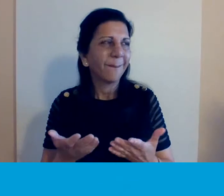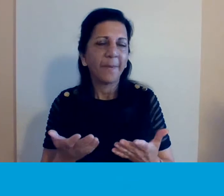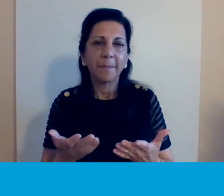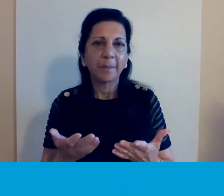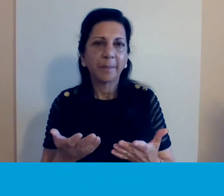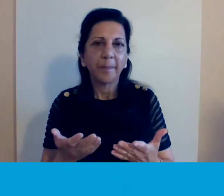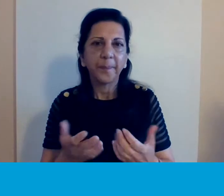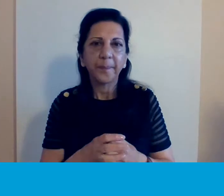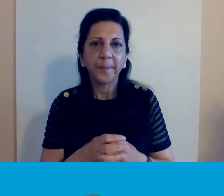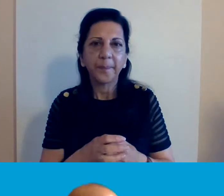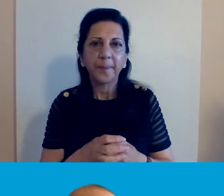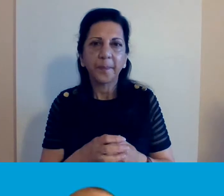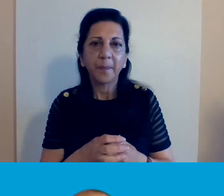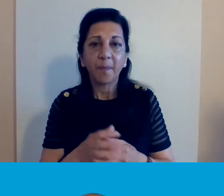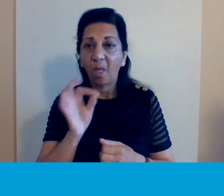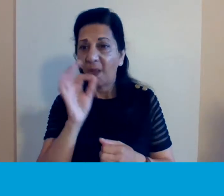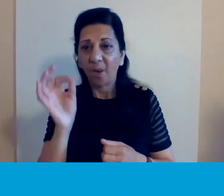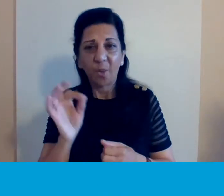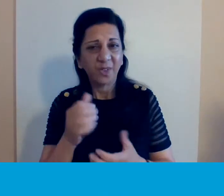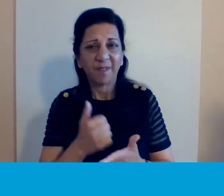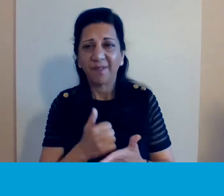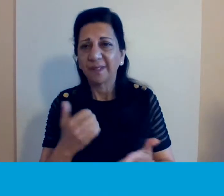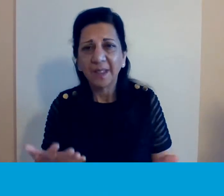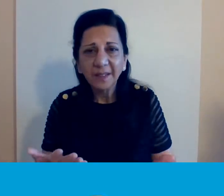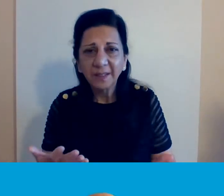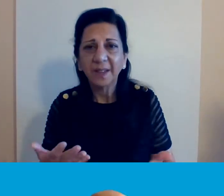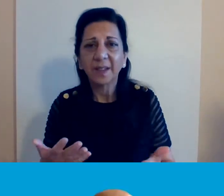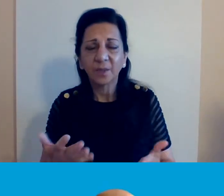I can't fault any of the questions at all, because